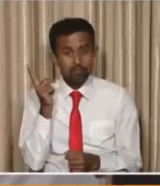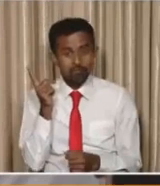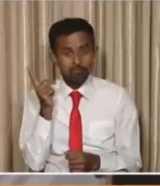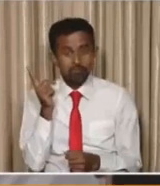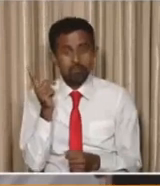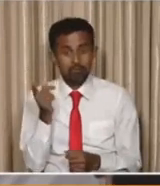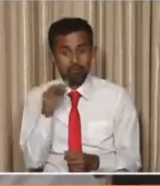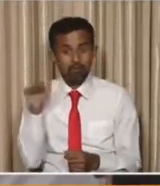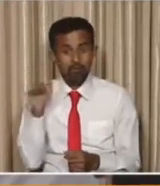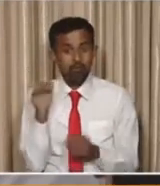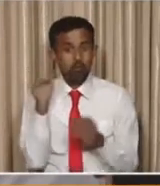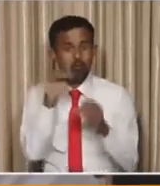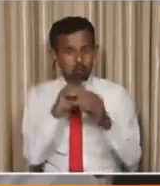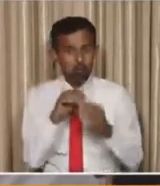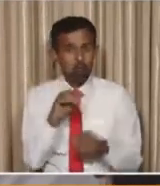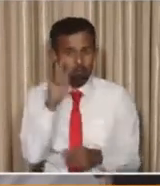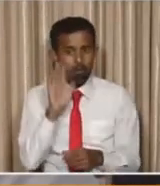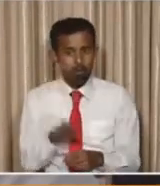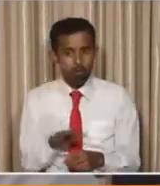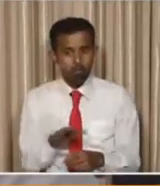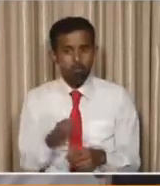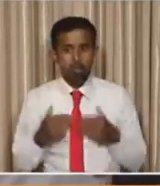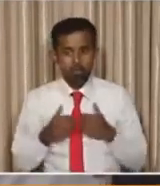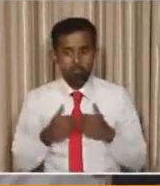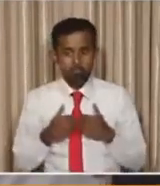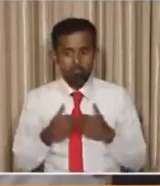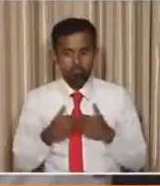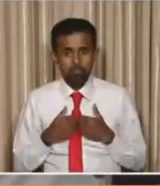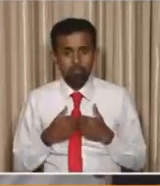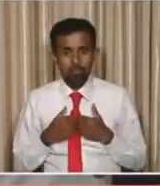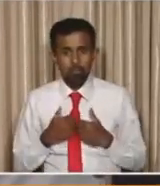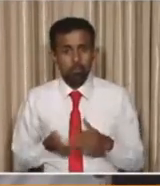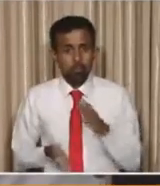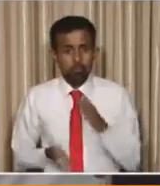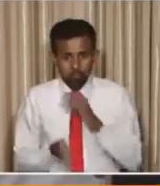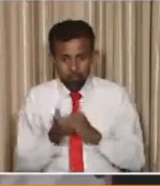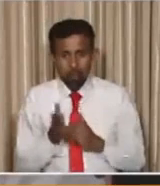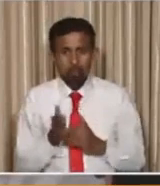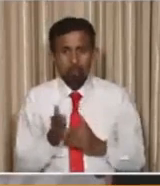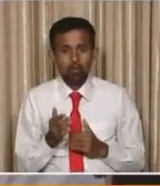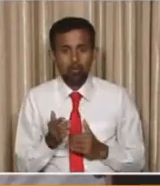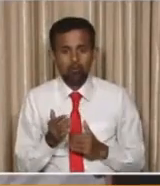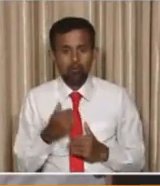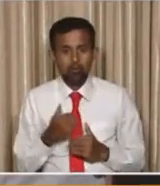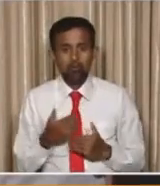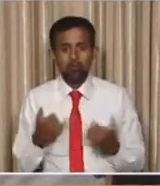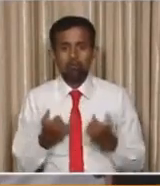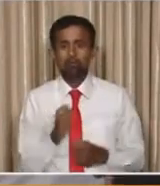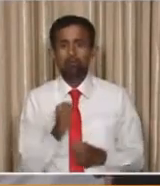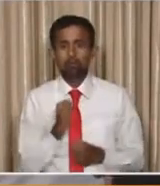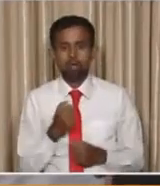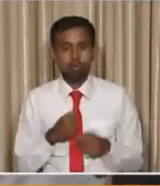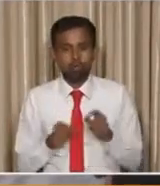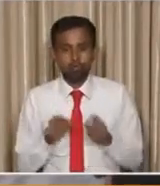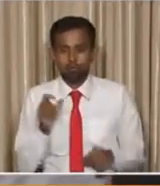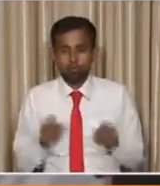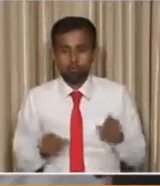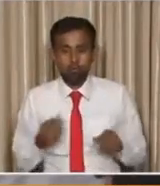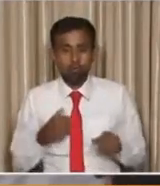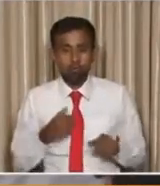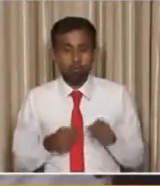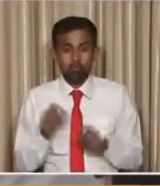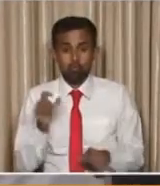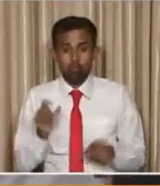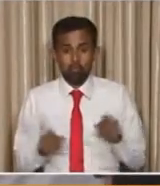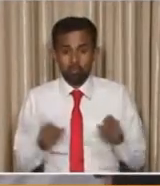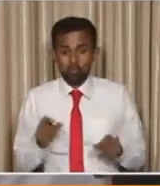export, what is wrong with it? We only talk of wind power. Our people didn't look at the solar power and the fact that we could get